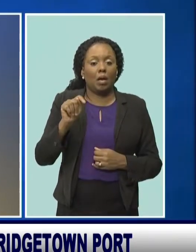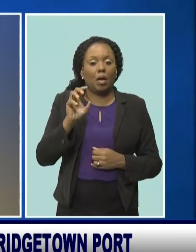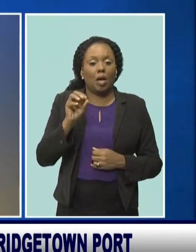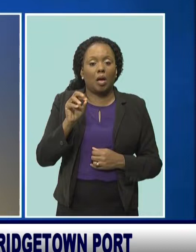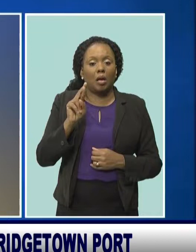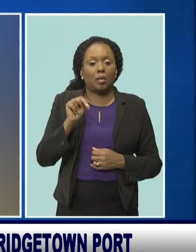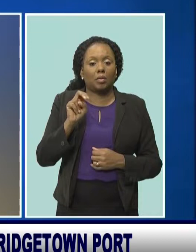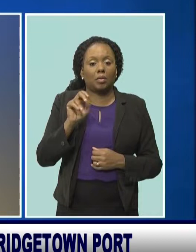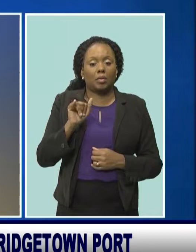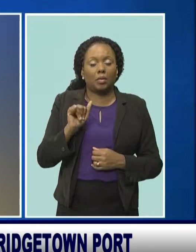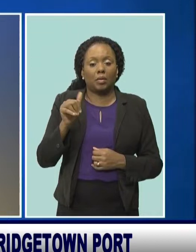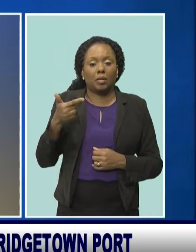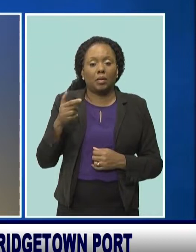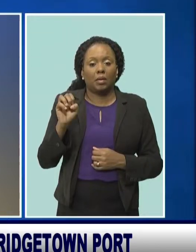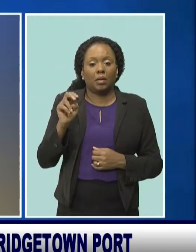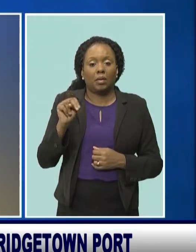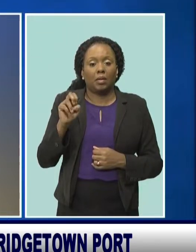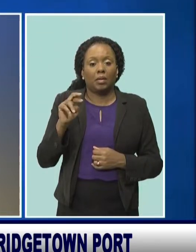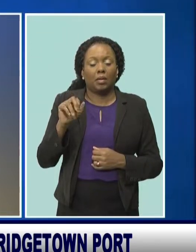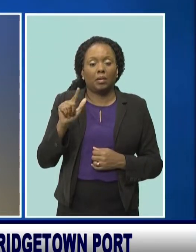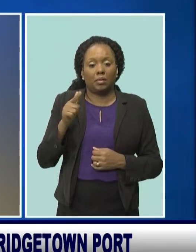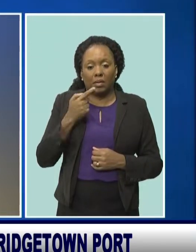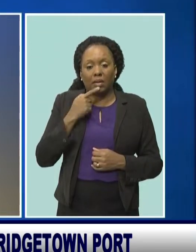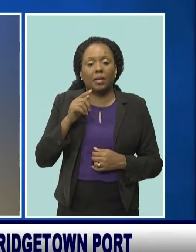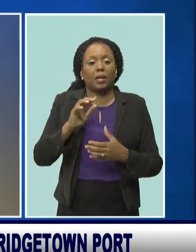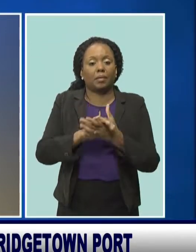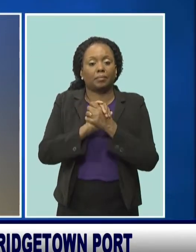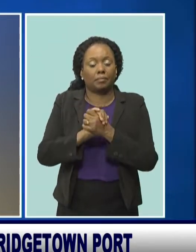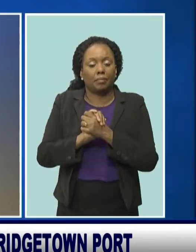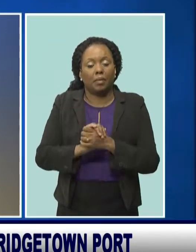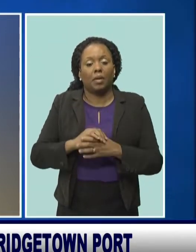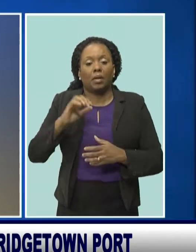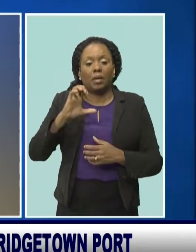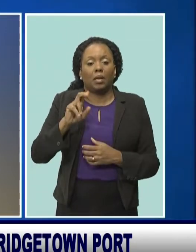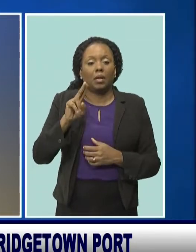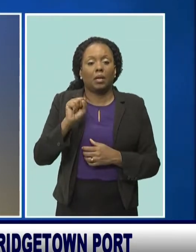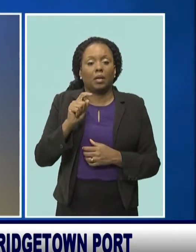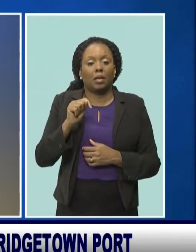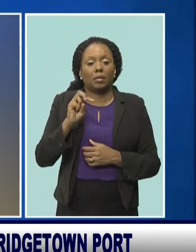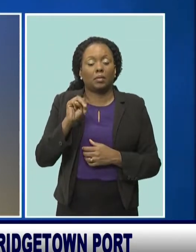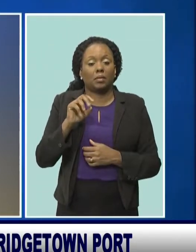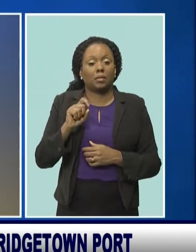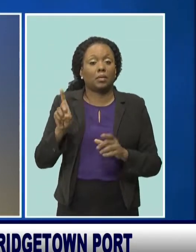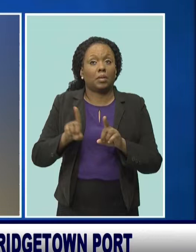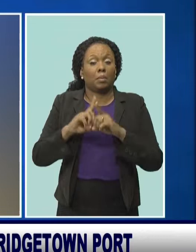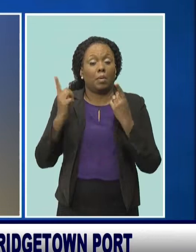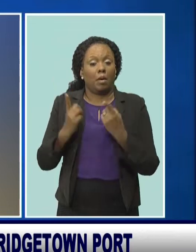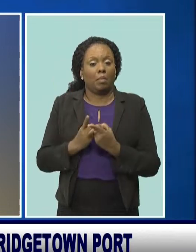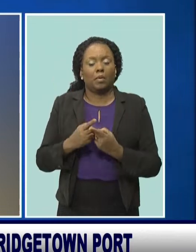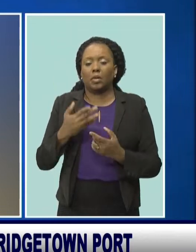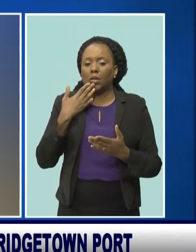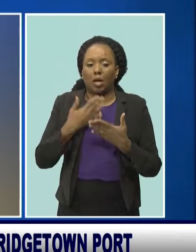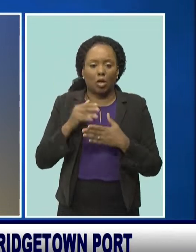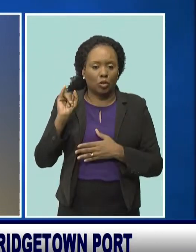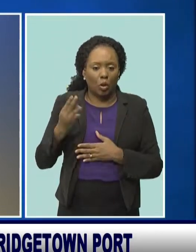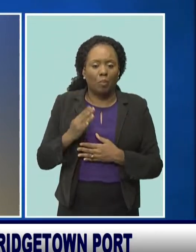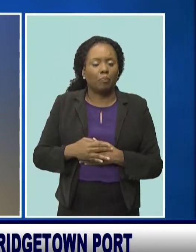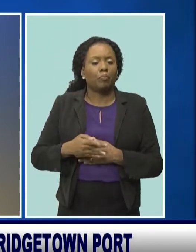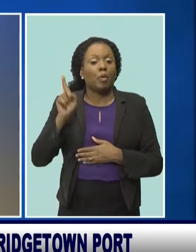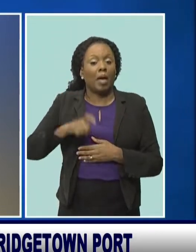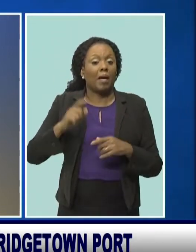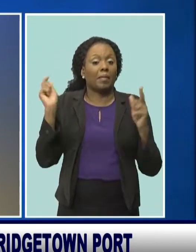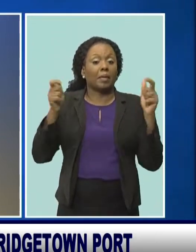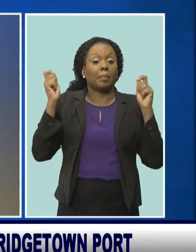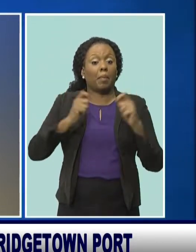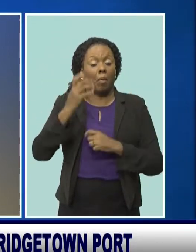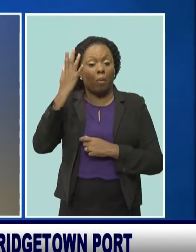Marshall, commenting on the weapons discovery, says he has to congratulate the Customs Department for the work done. He says it is something Barbados has to celebrate